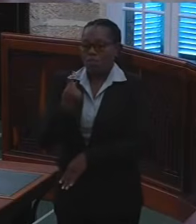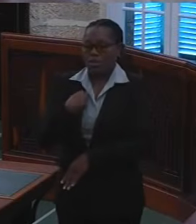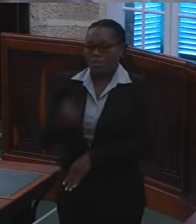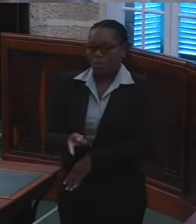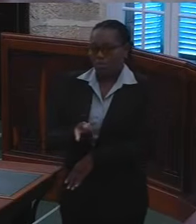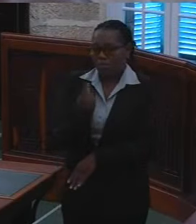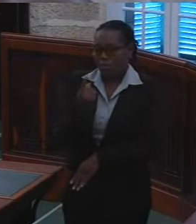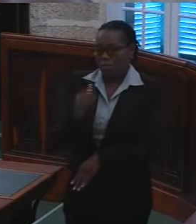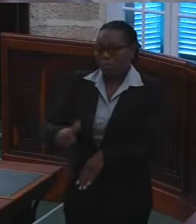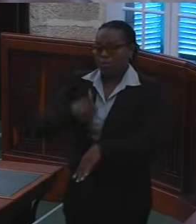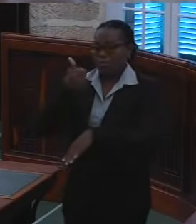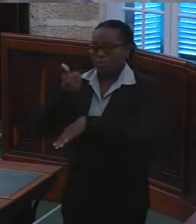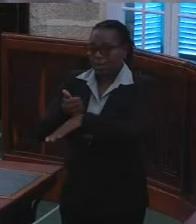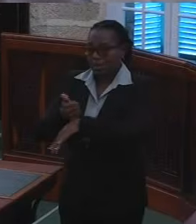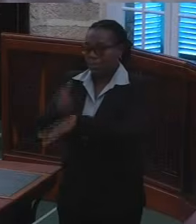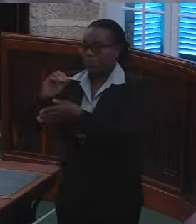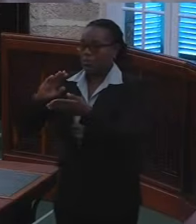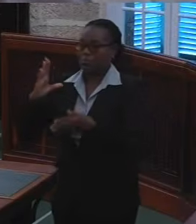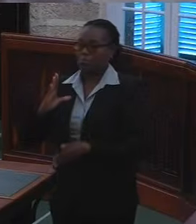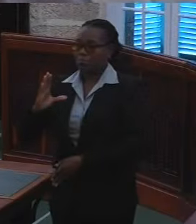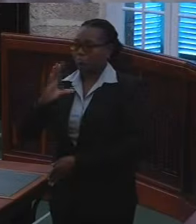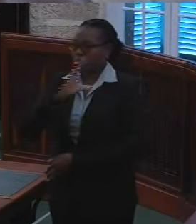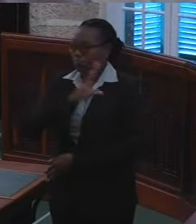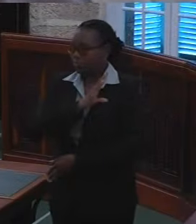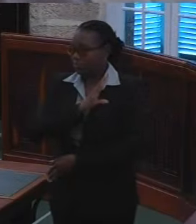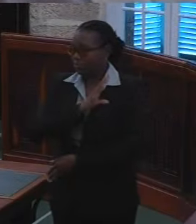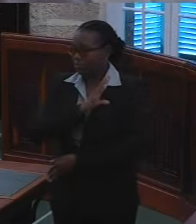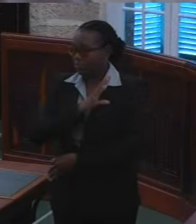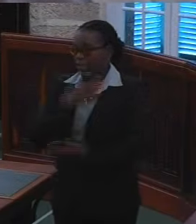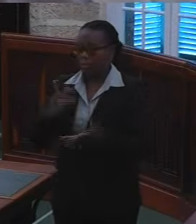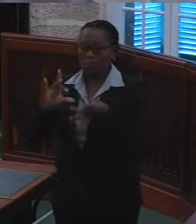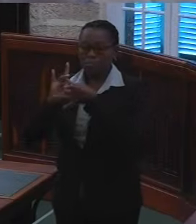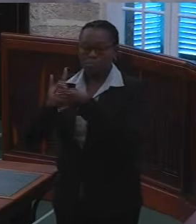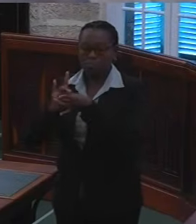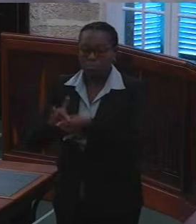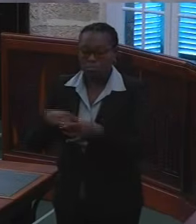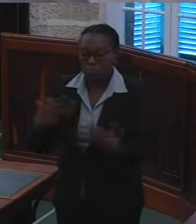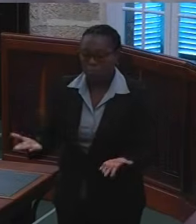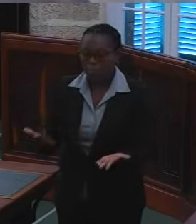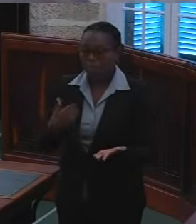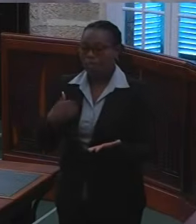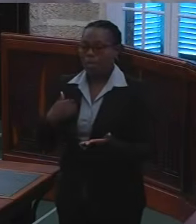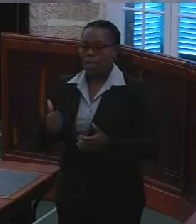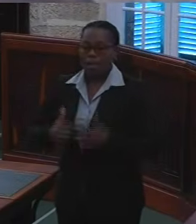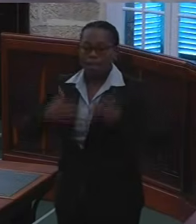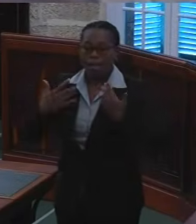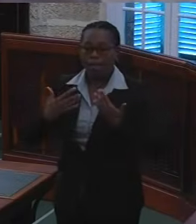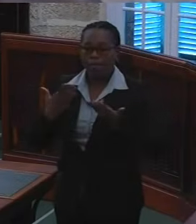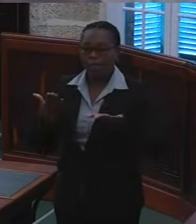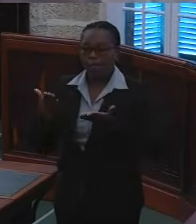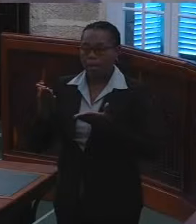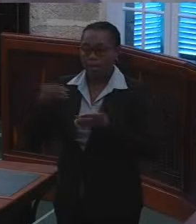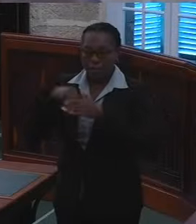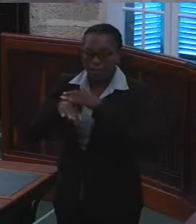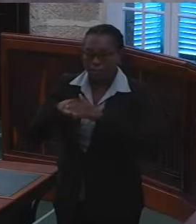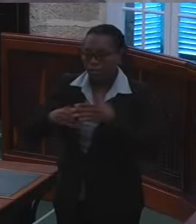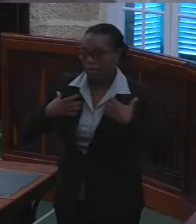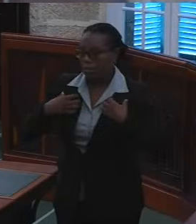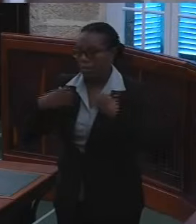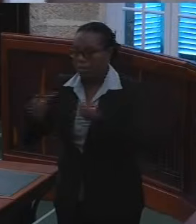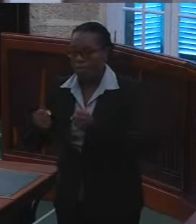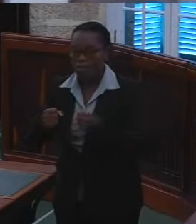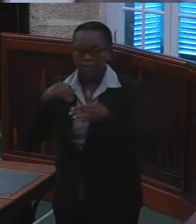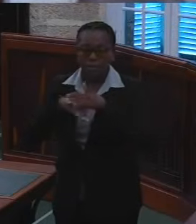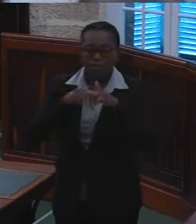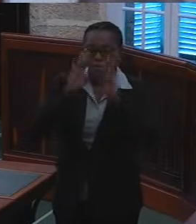place. We have relationships with health, we have relationships with housing, because a lot of the issues come under the remit of housing. We have